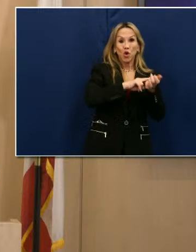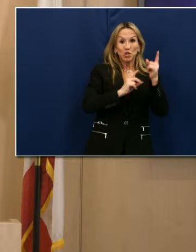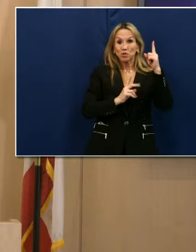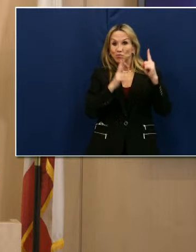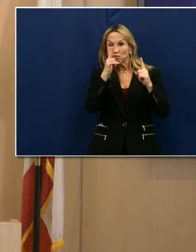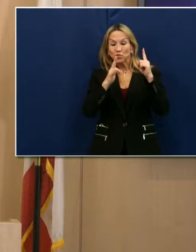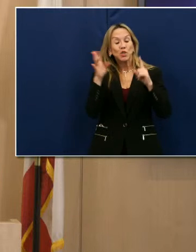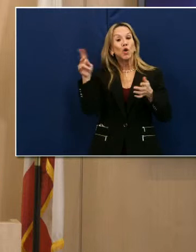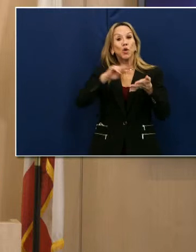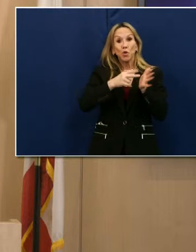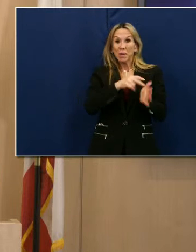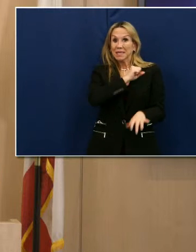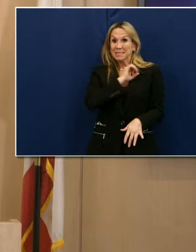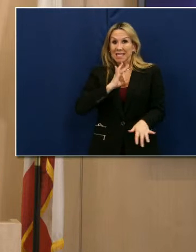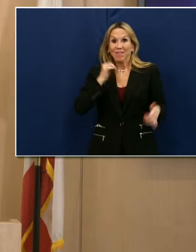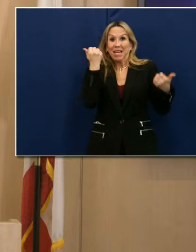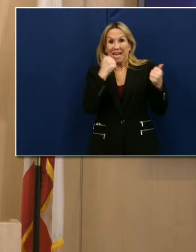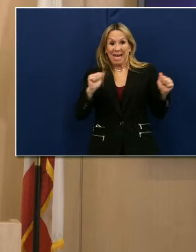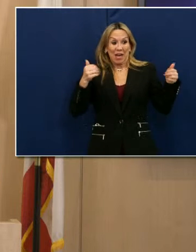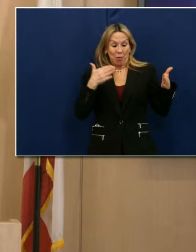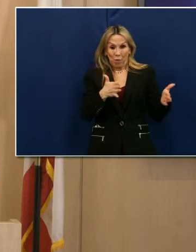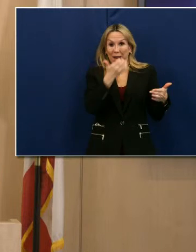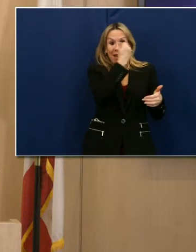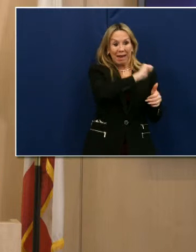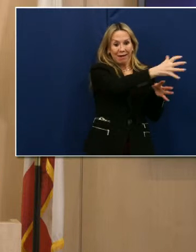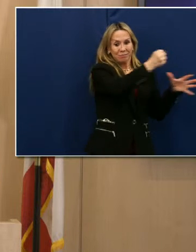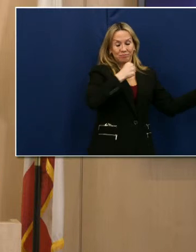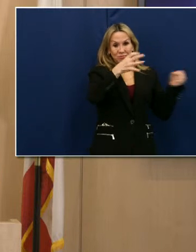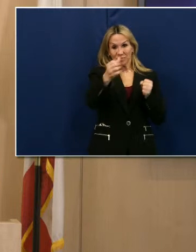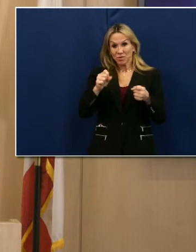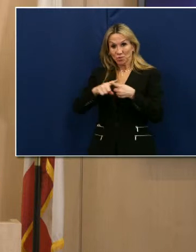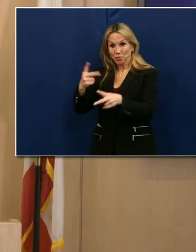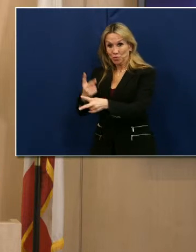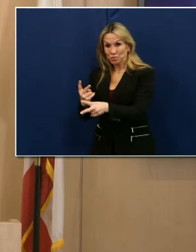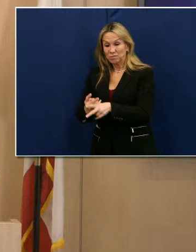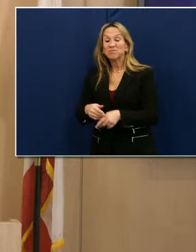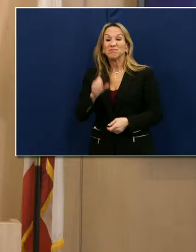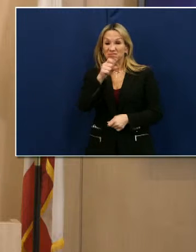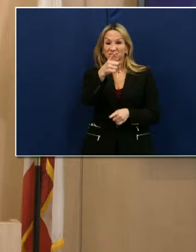saying staffed any way we can manage. That is correct. Right.